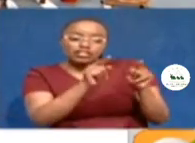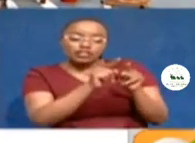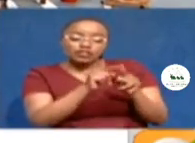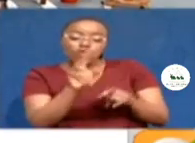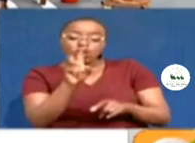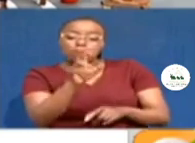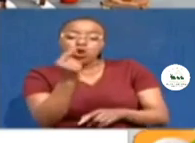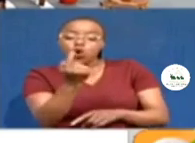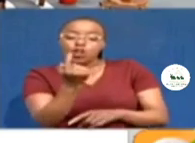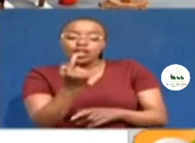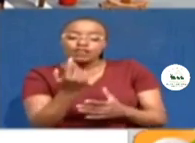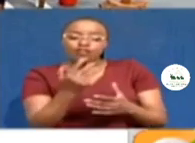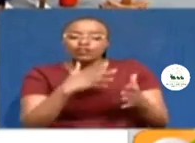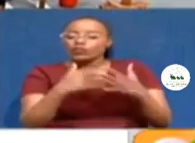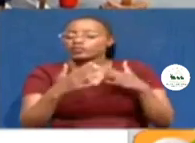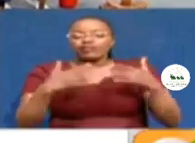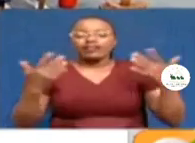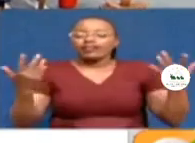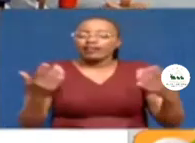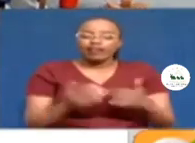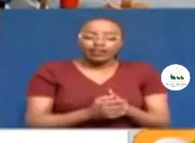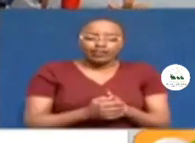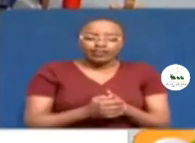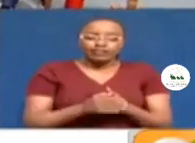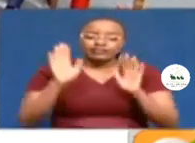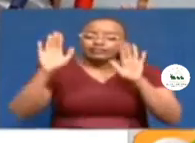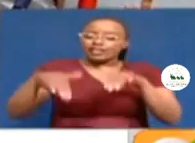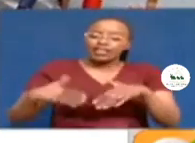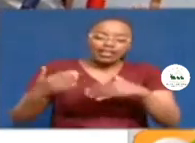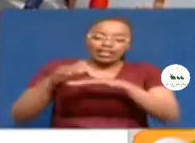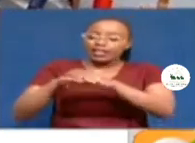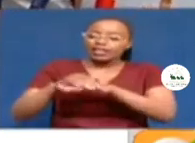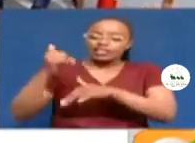Shakespearean thingy-majig. I'm out of English.